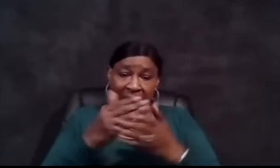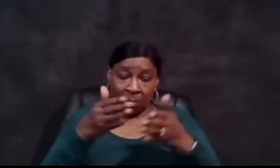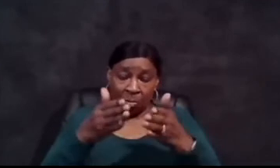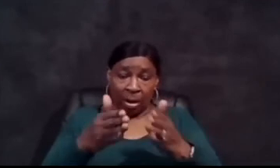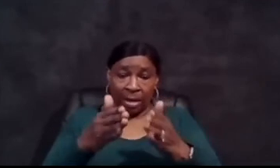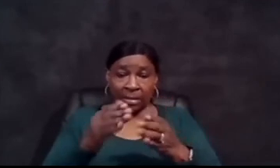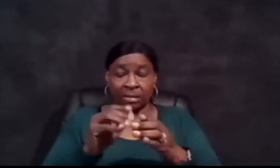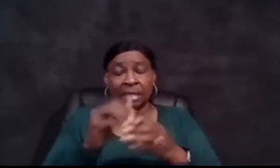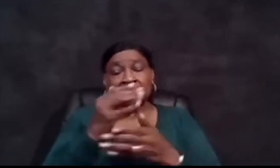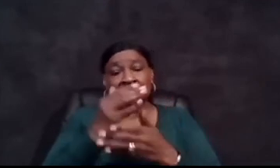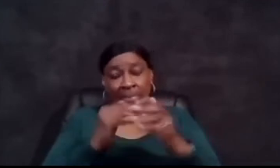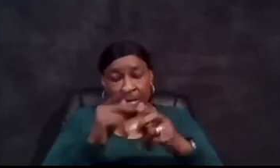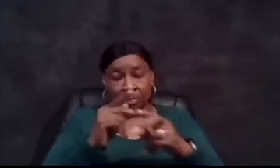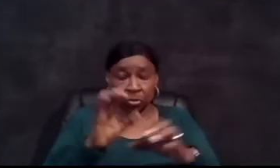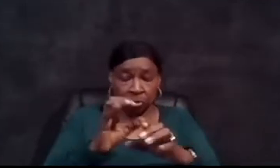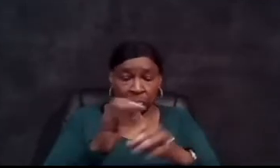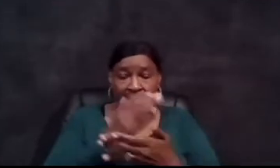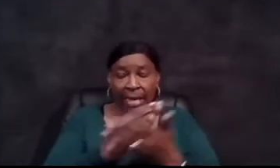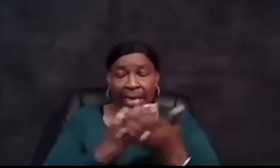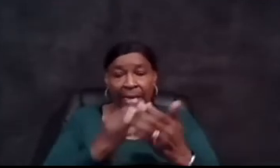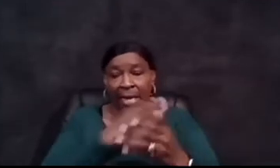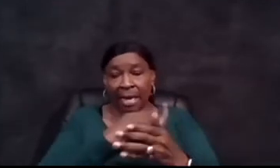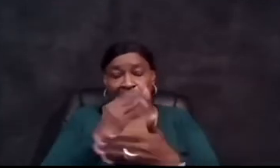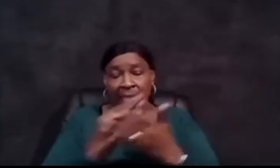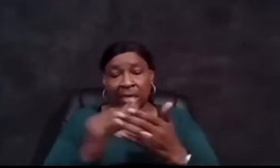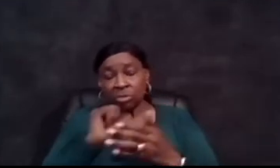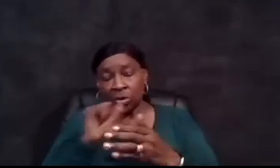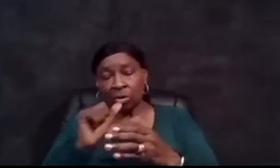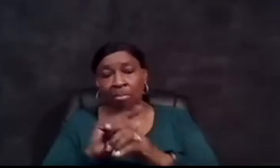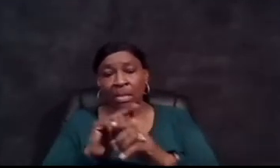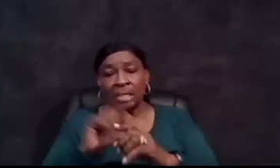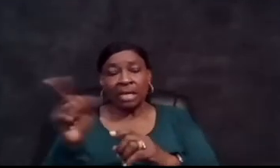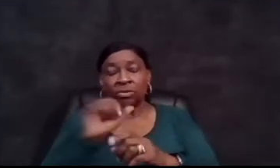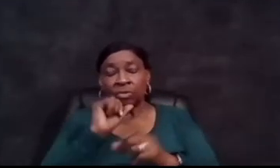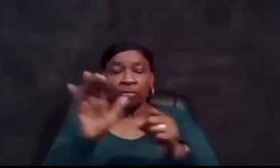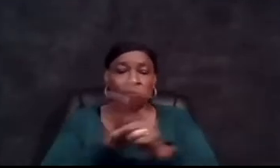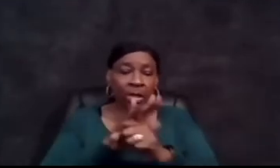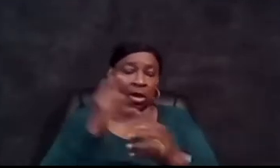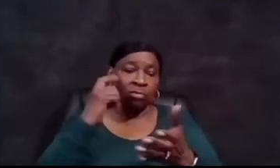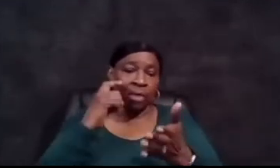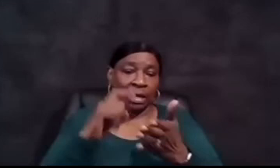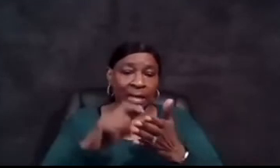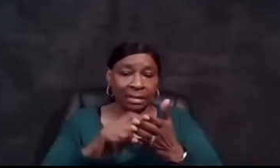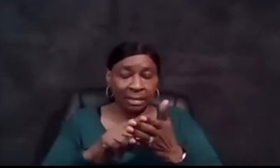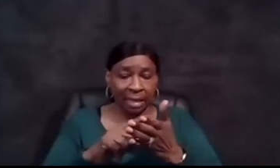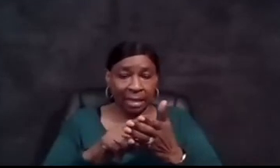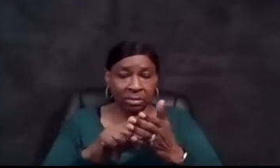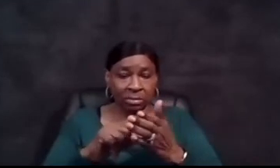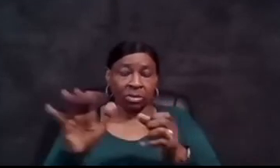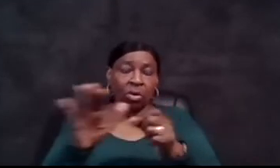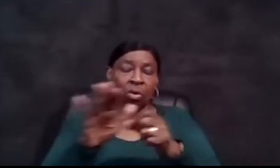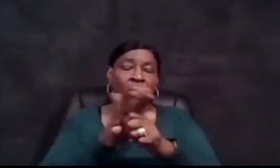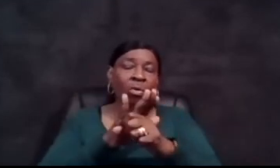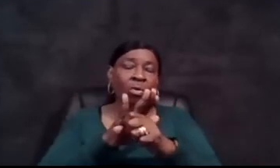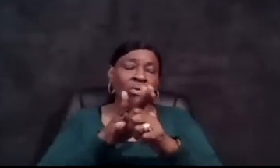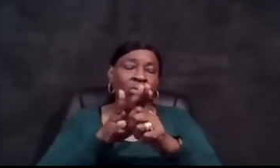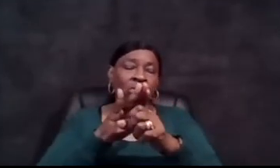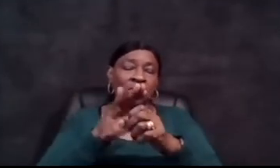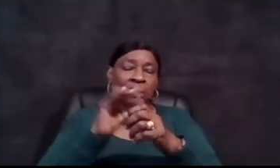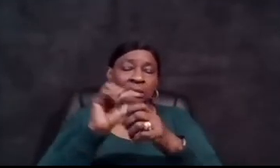people don't fully recognize the full violence of it, and that at its